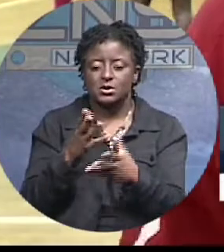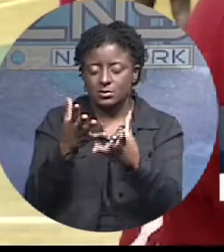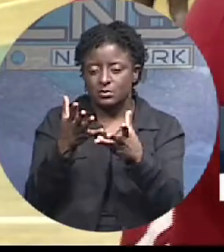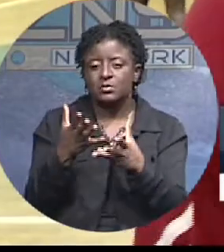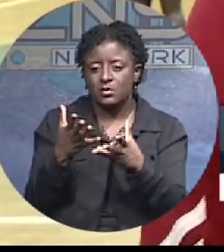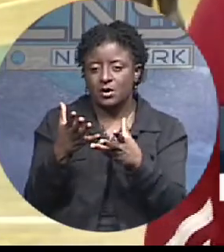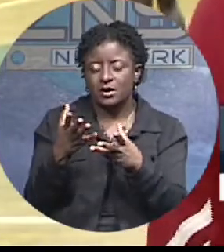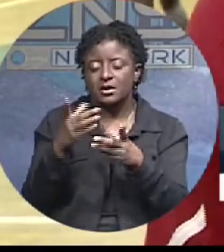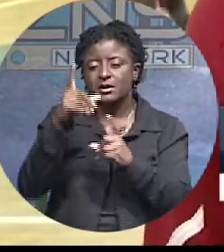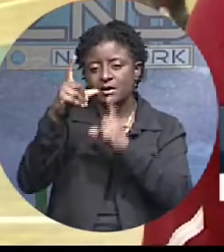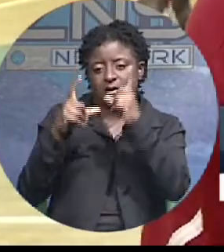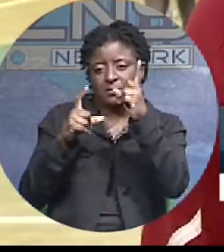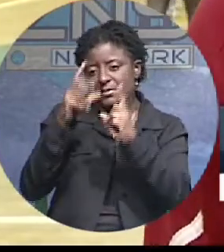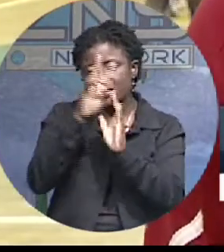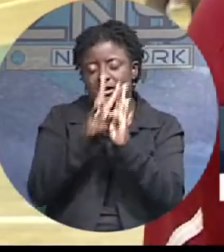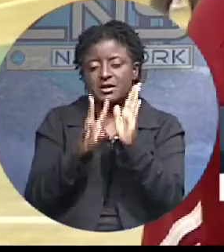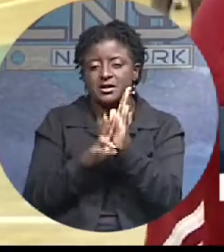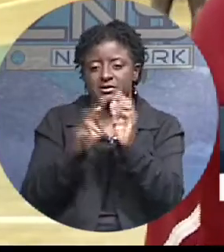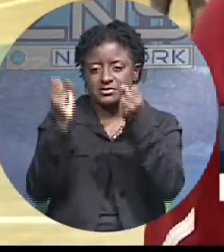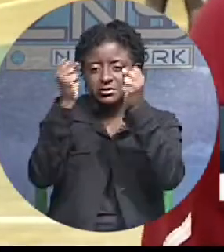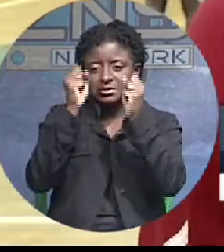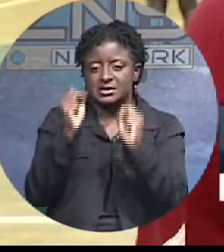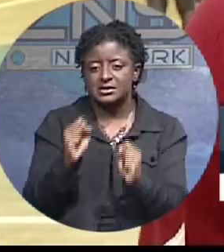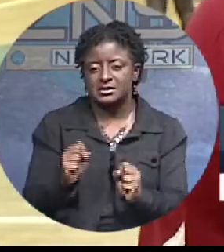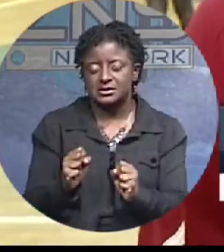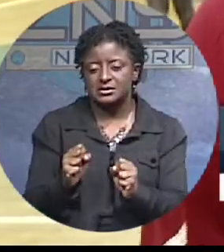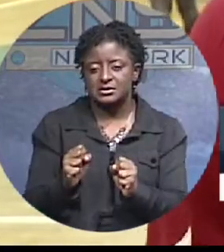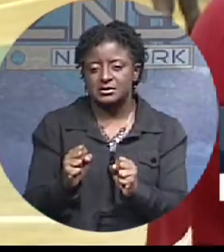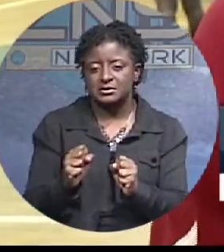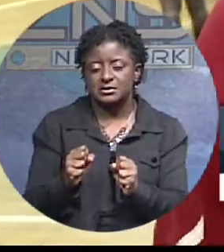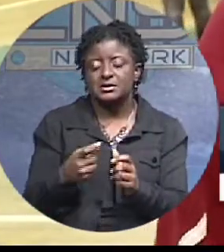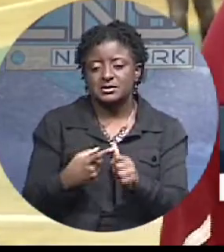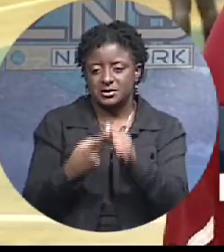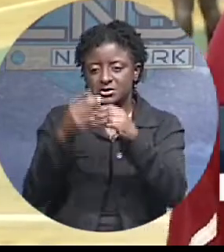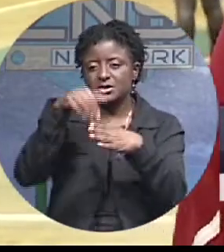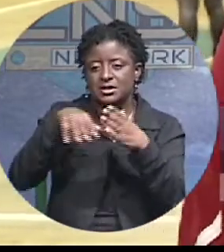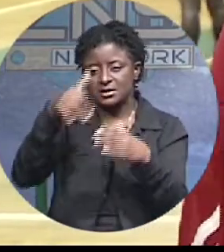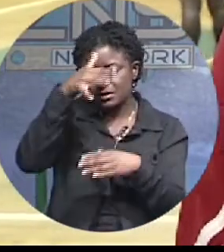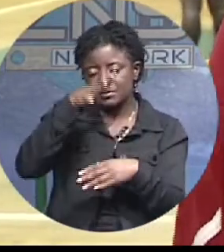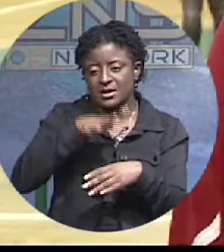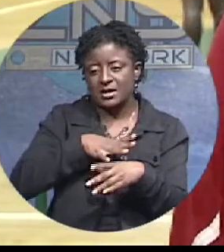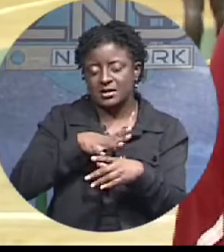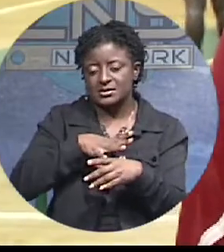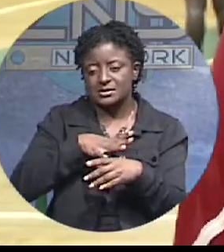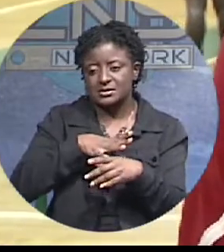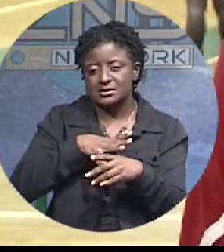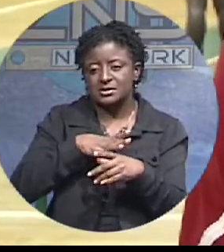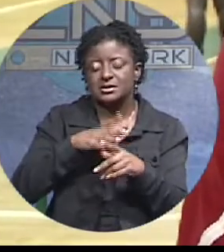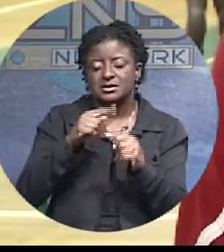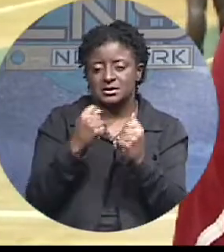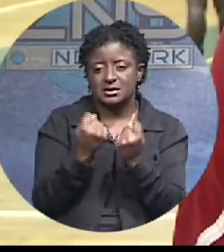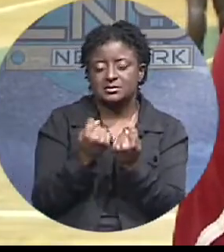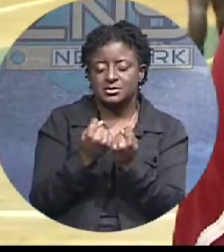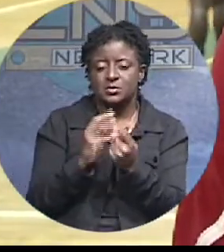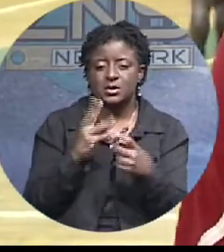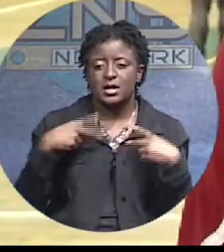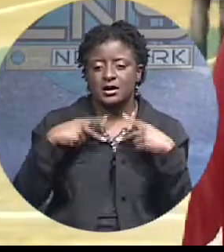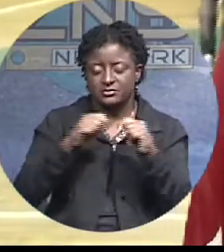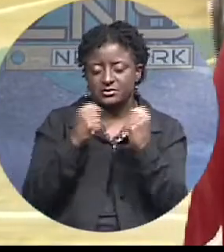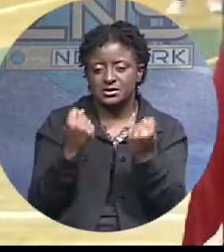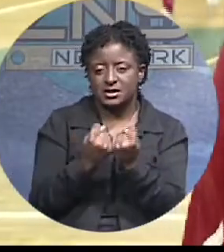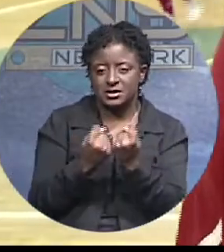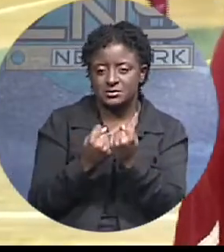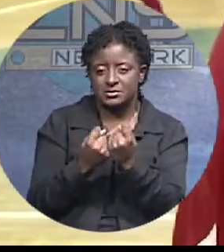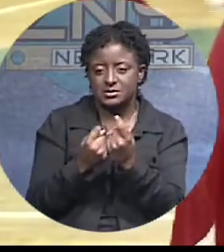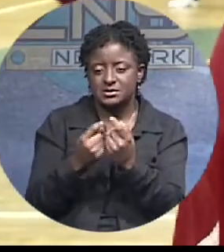This was a year, especially in the men's division, where the senior national men team will be traveling and have traveled a lot. So we have teams